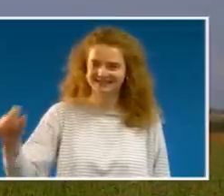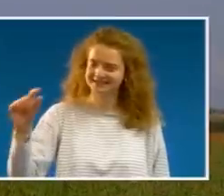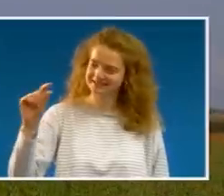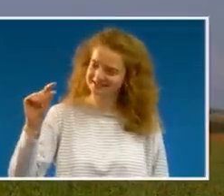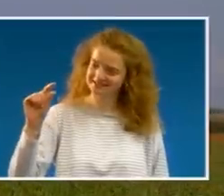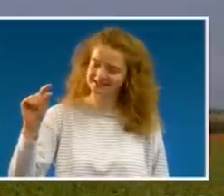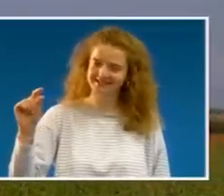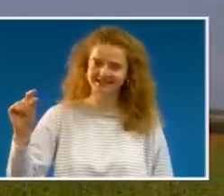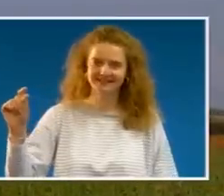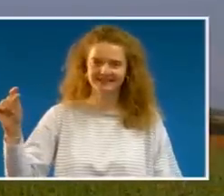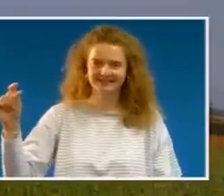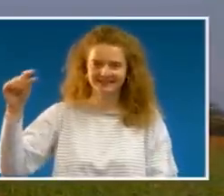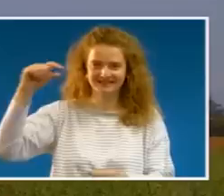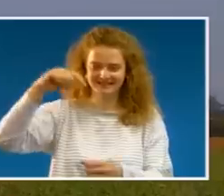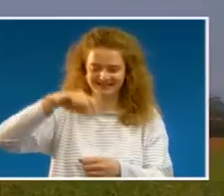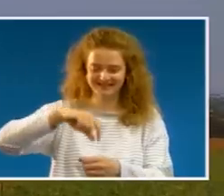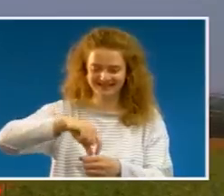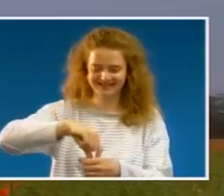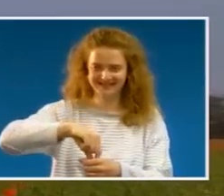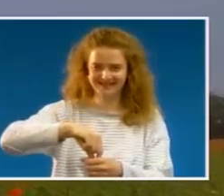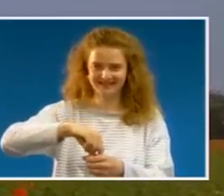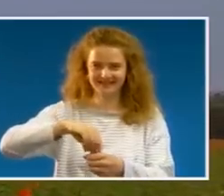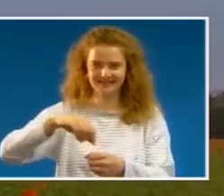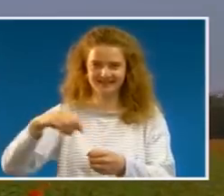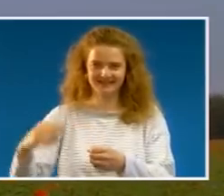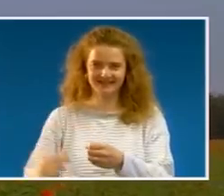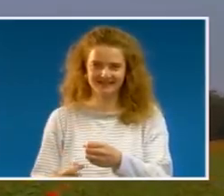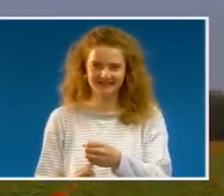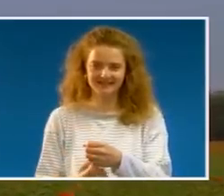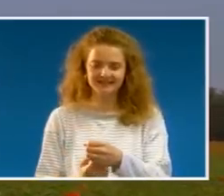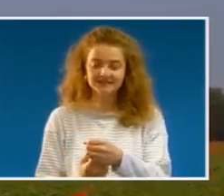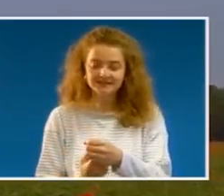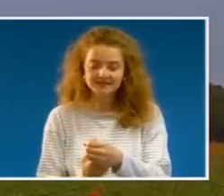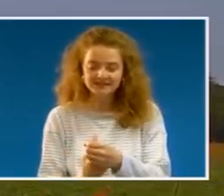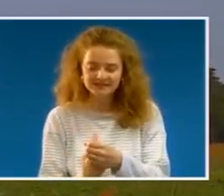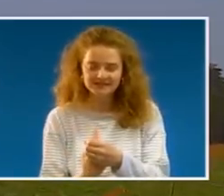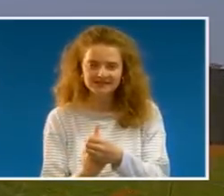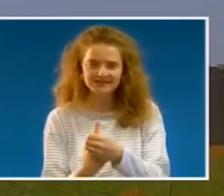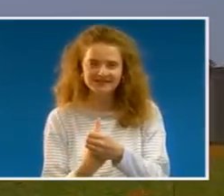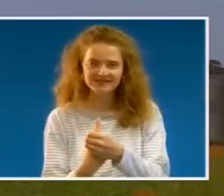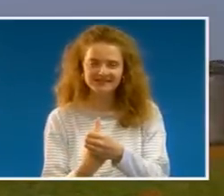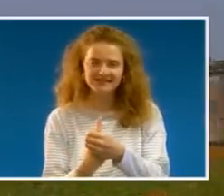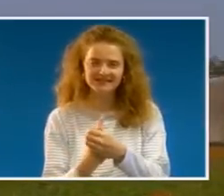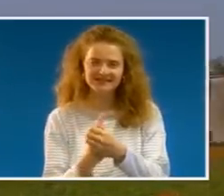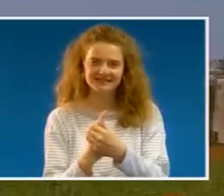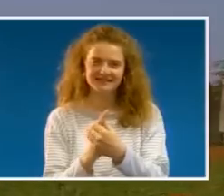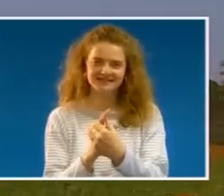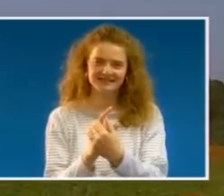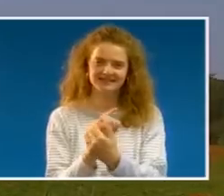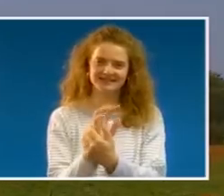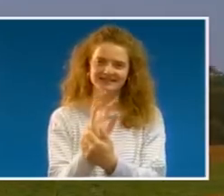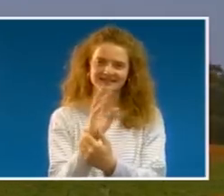Once I found a cherry stone, I put it in the ground, and when I came to look at it, a tiny shoot I